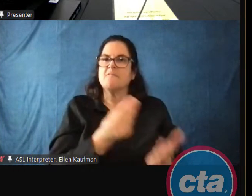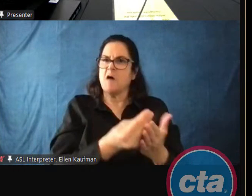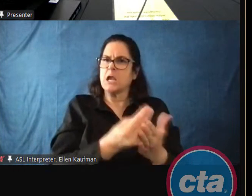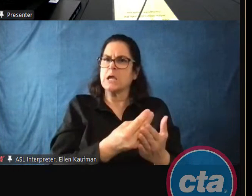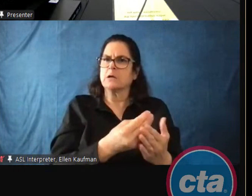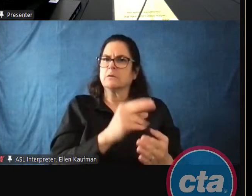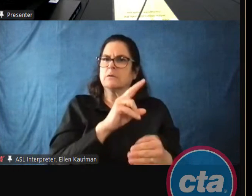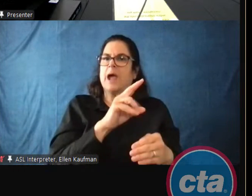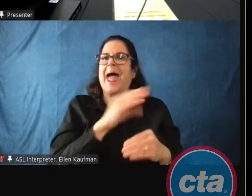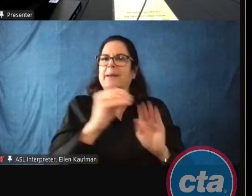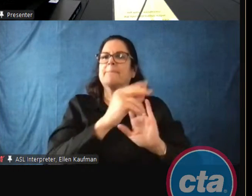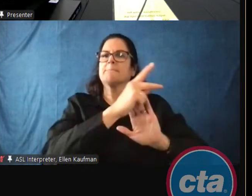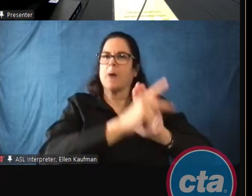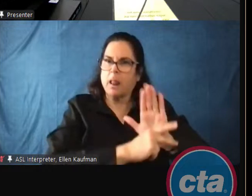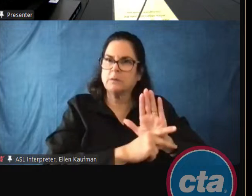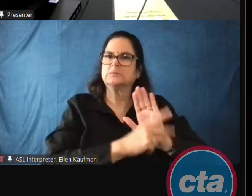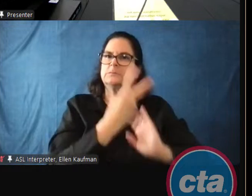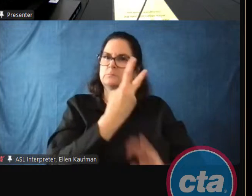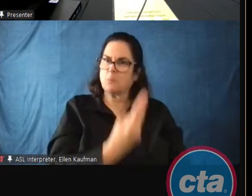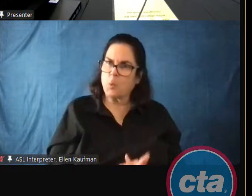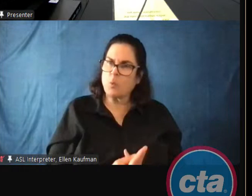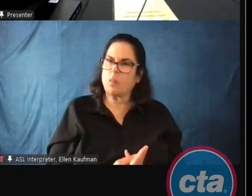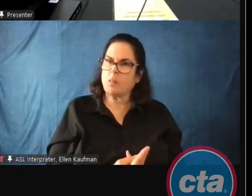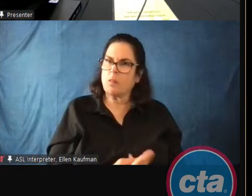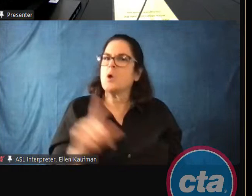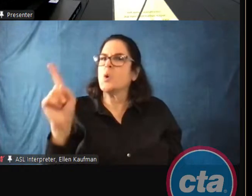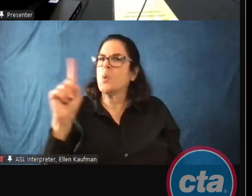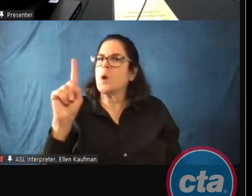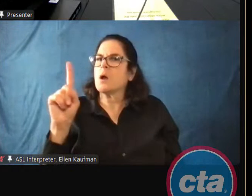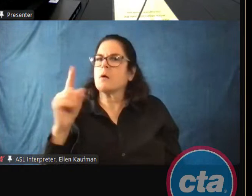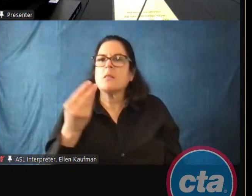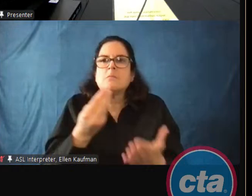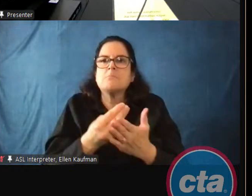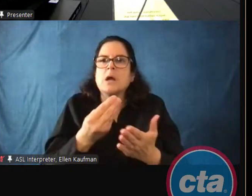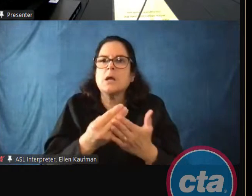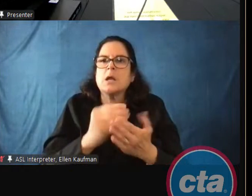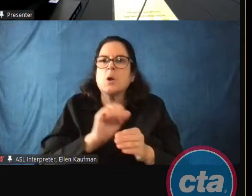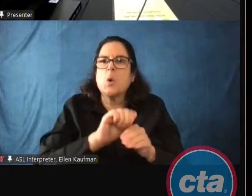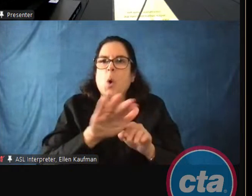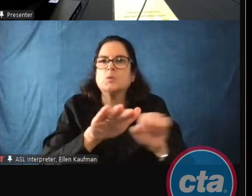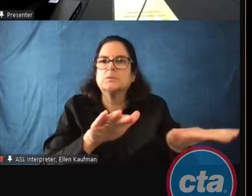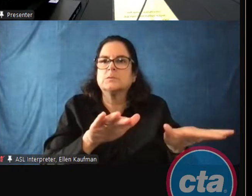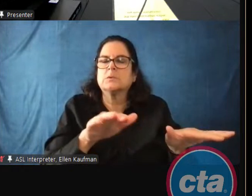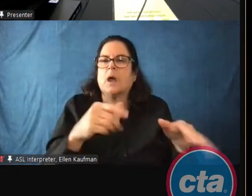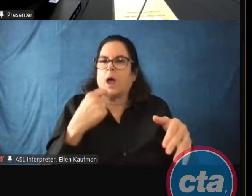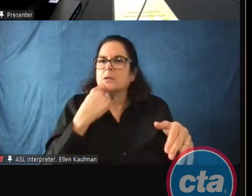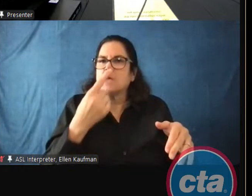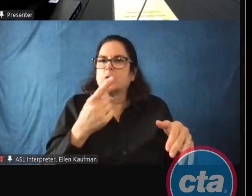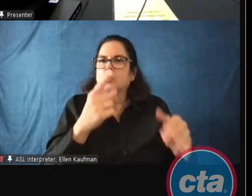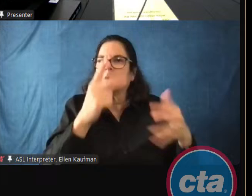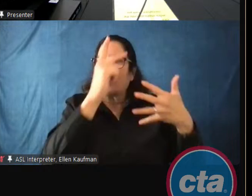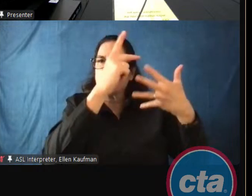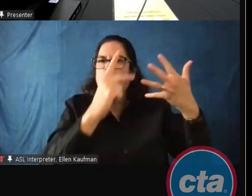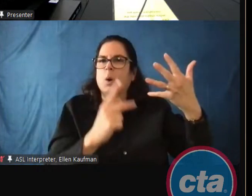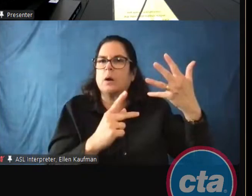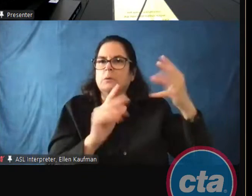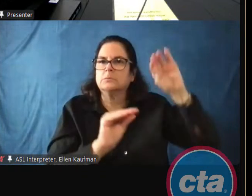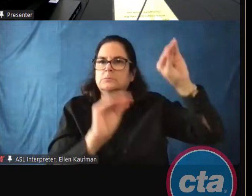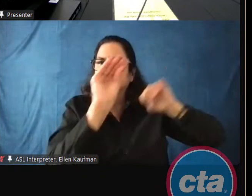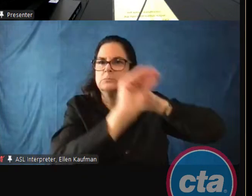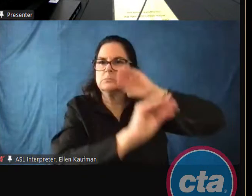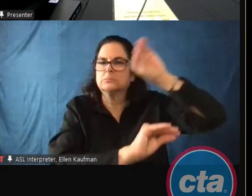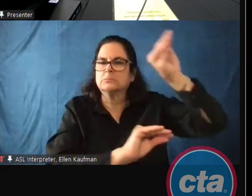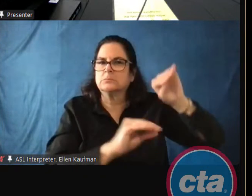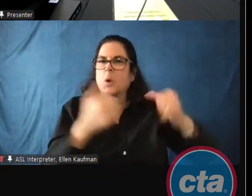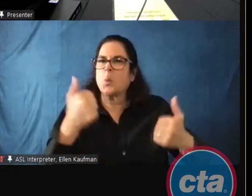a policy conversation. Tell us where you want to spend your money. I'm going to tell you your priorities, right? That's the typical, but also tell me what policies you're putting